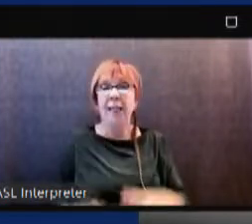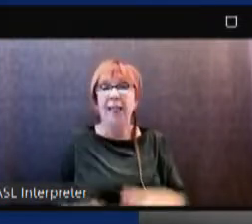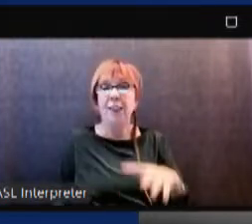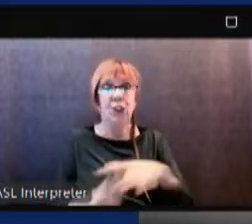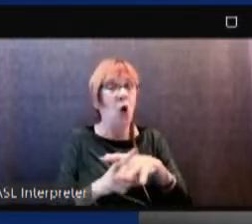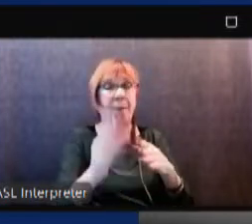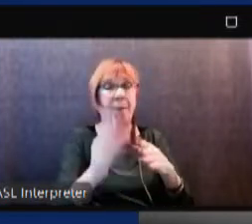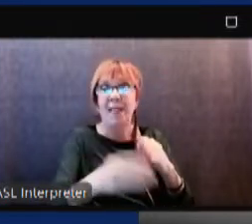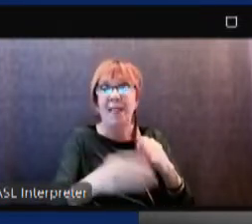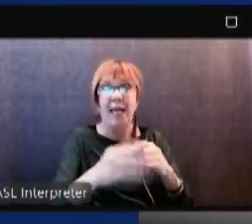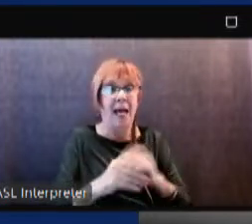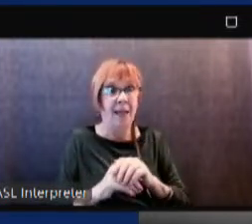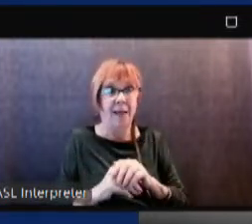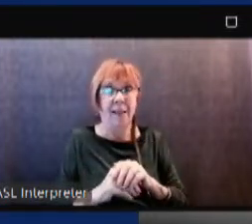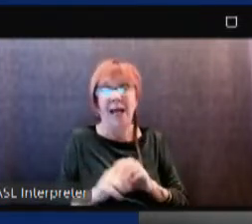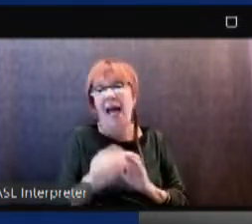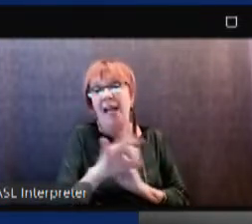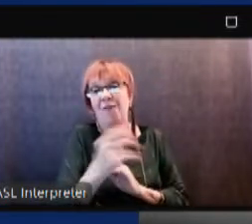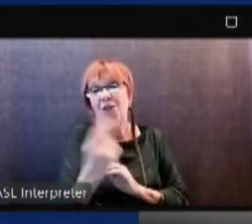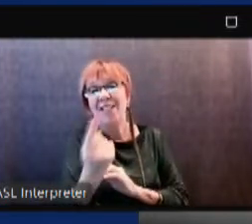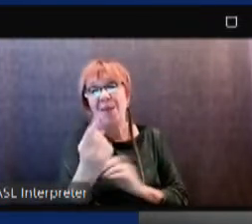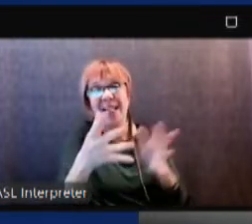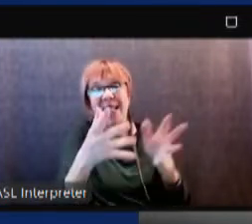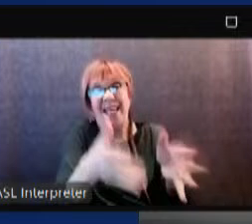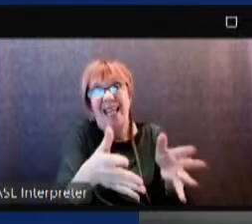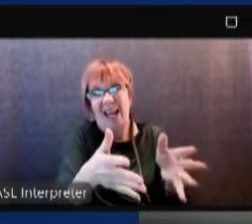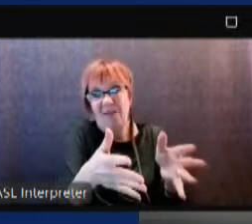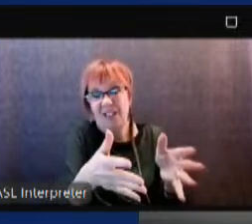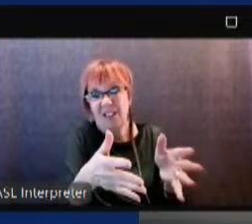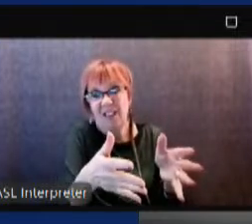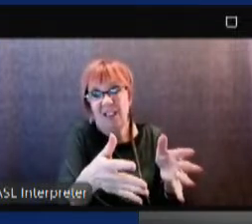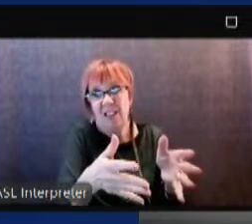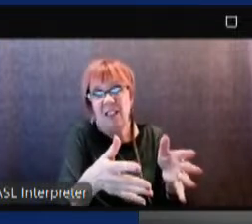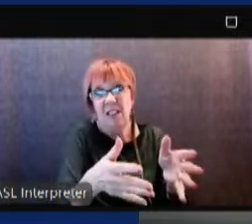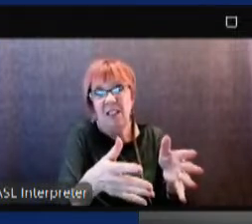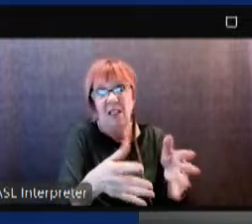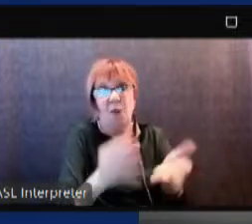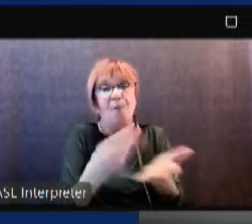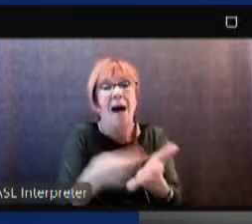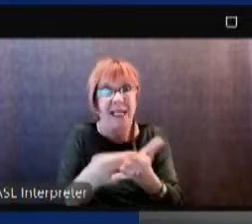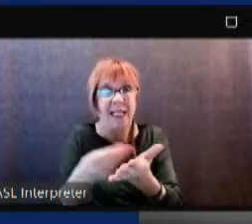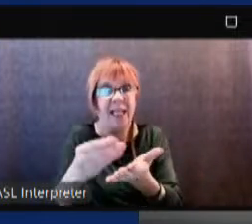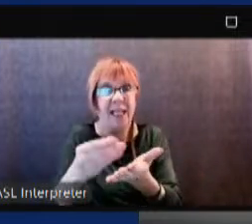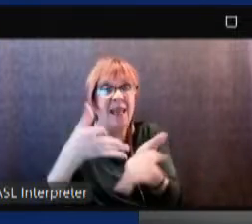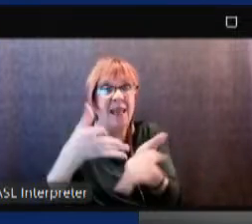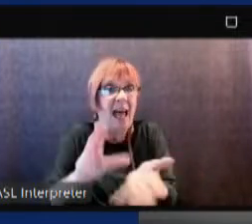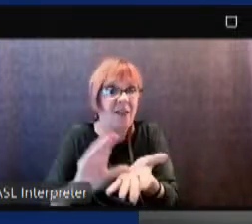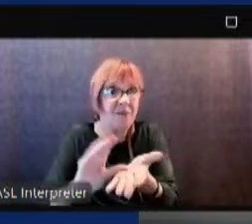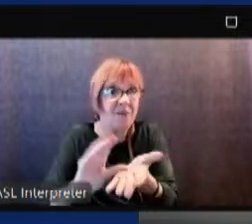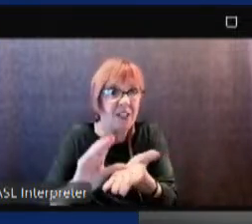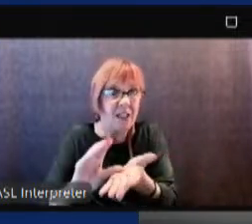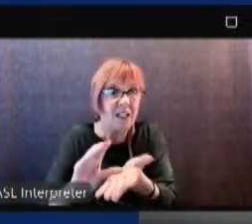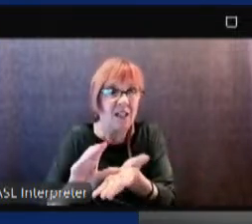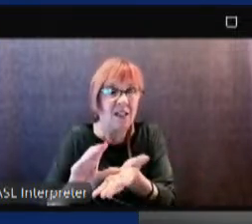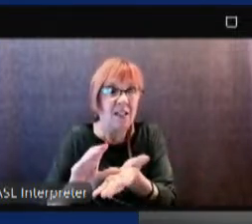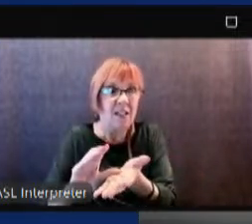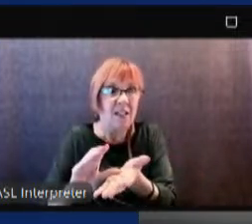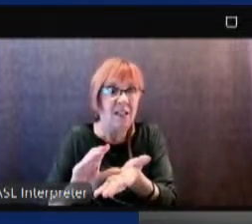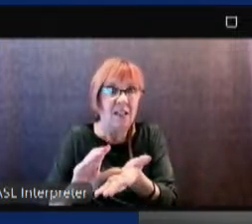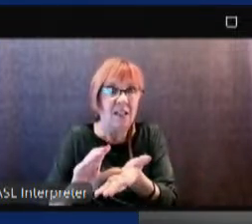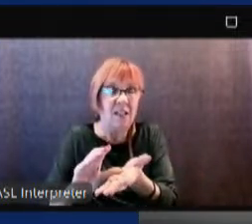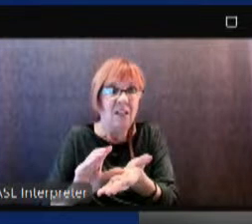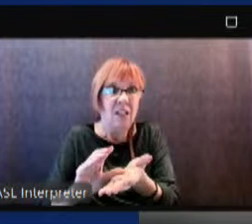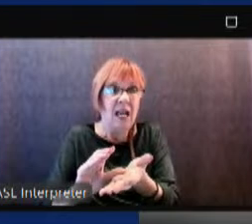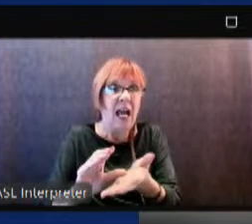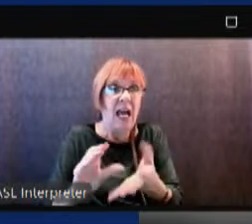there's any portion that is left that you haven't used, if you have debris removal in it to do other debris removal